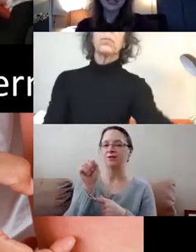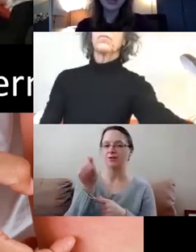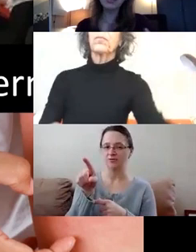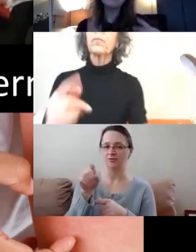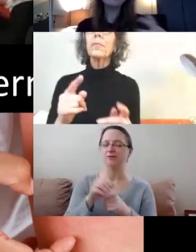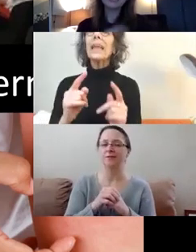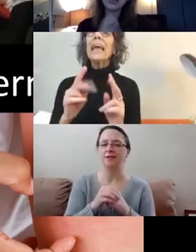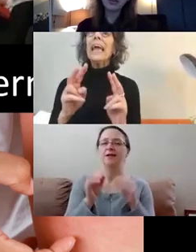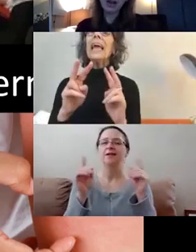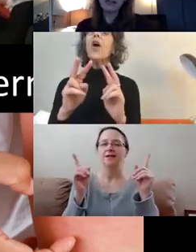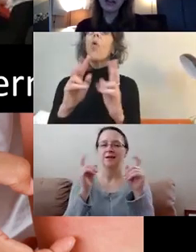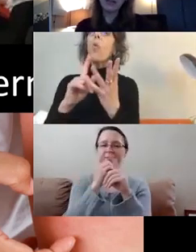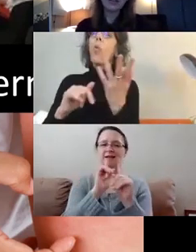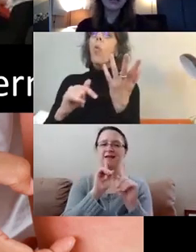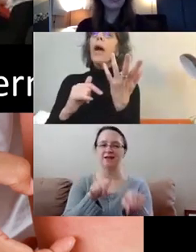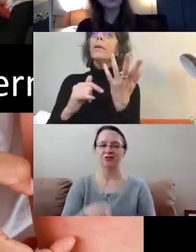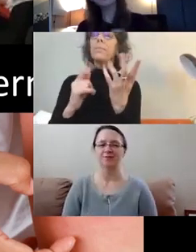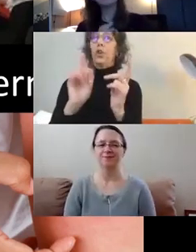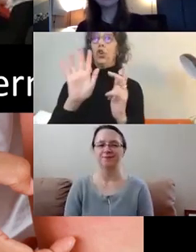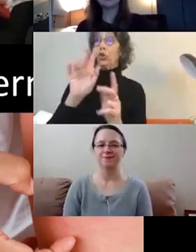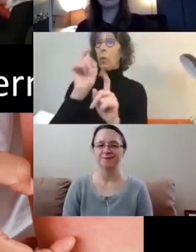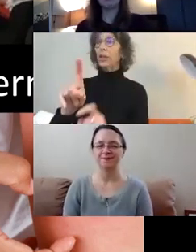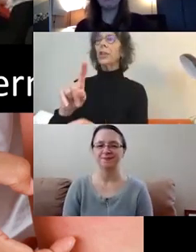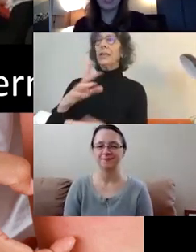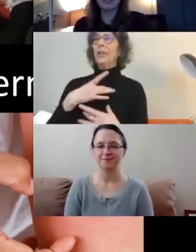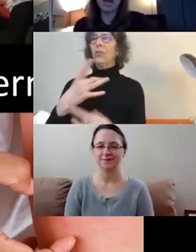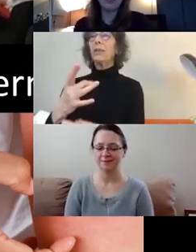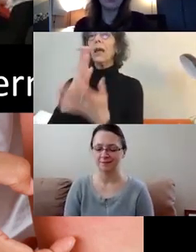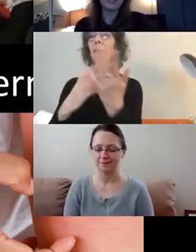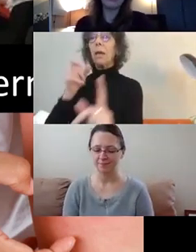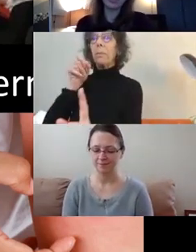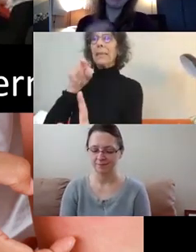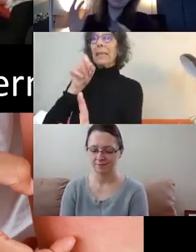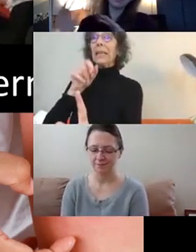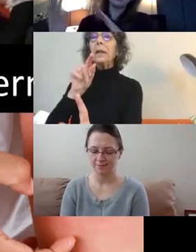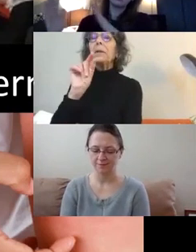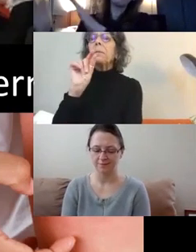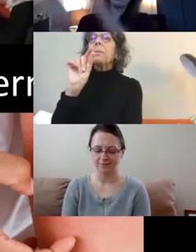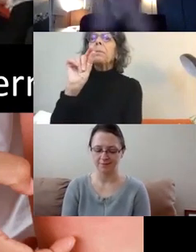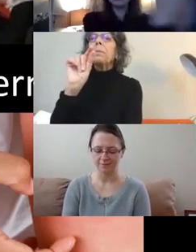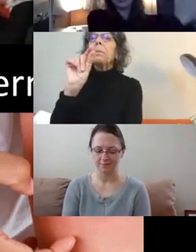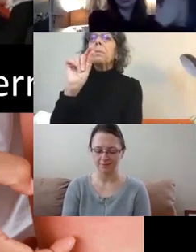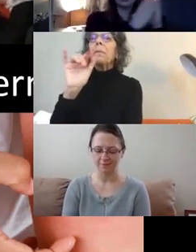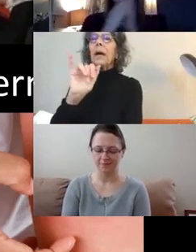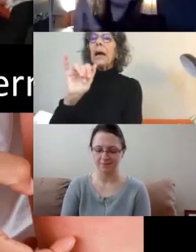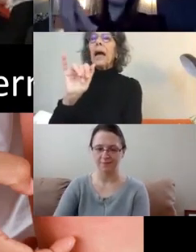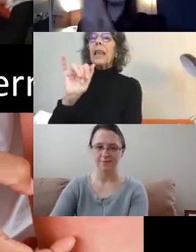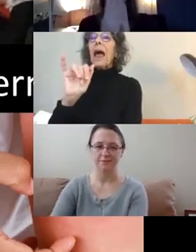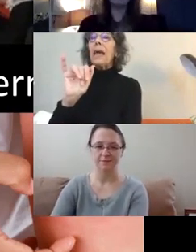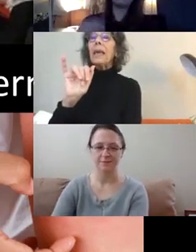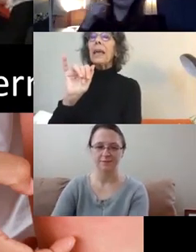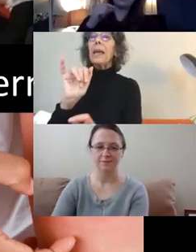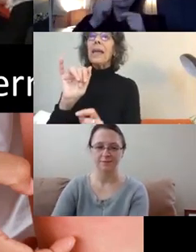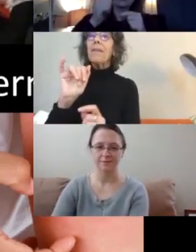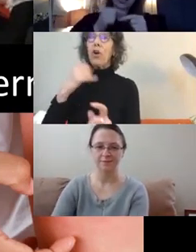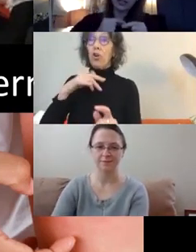is more complex than your Wi-Fi, because of course some of the signal are very minute. Like if you compare the walking that I showed you when the person